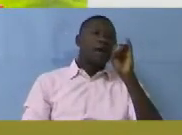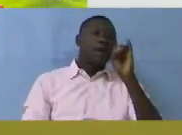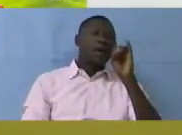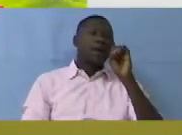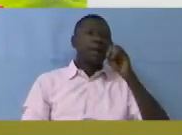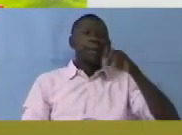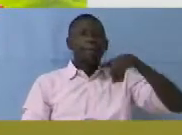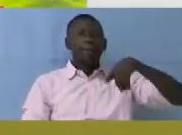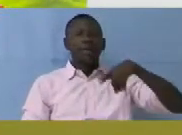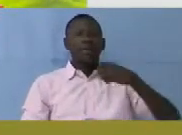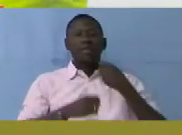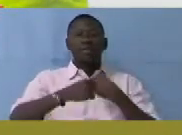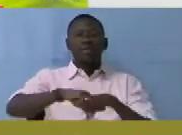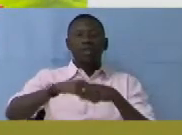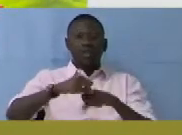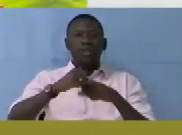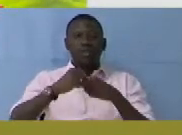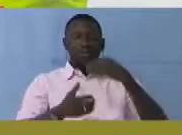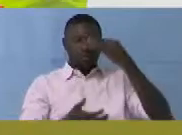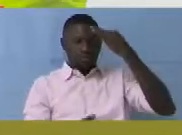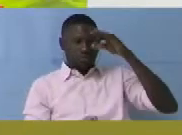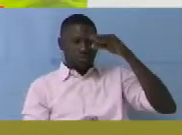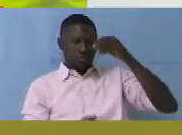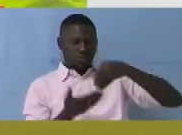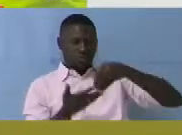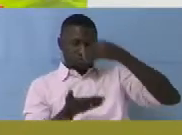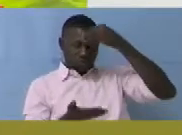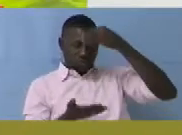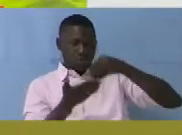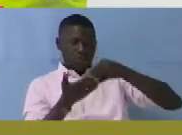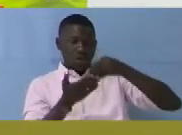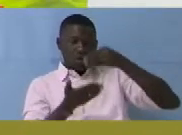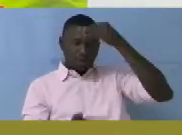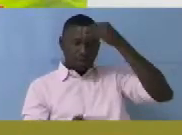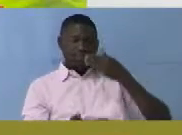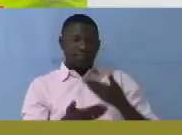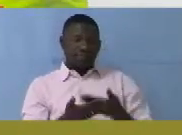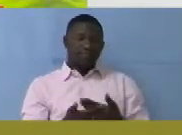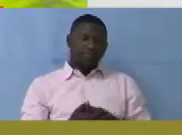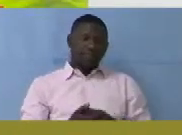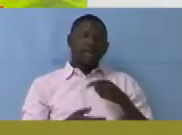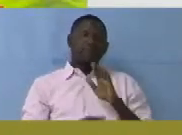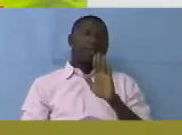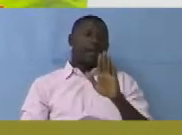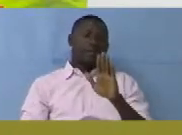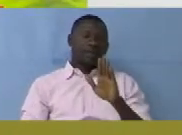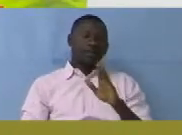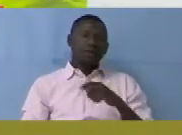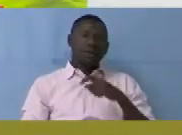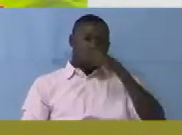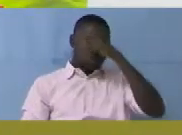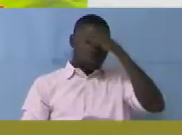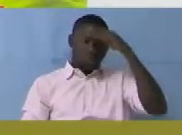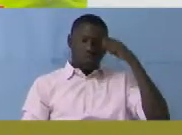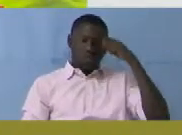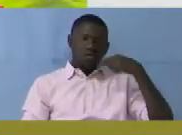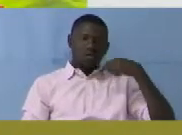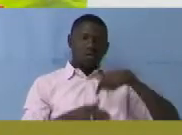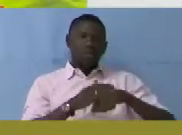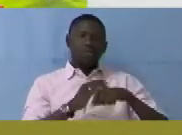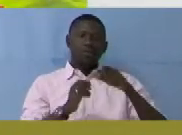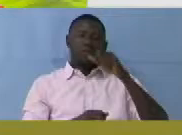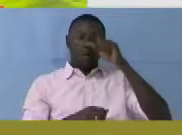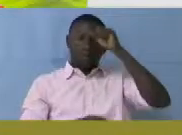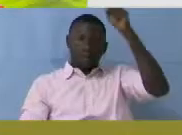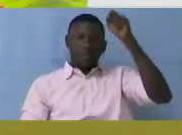umu VIP londi karamola. And then later attached to the president. Do you call alum in a tana